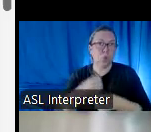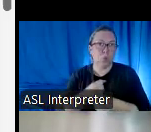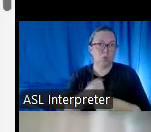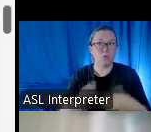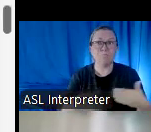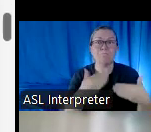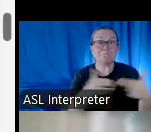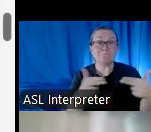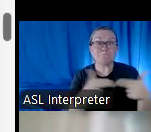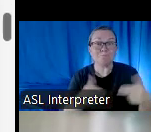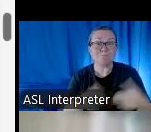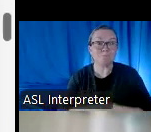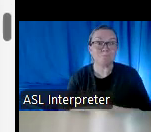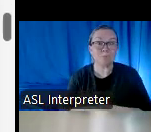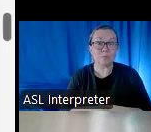slide.